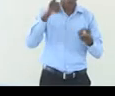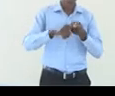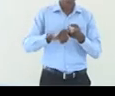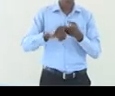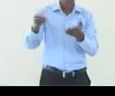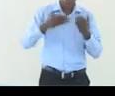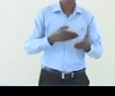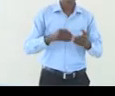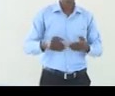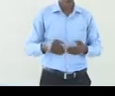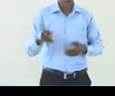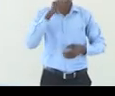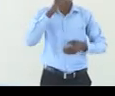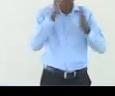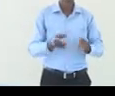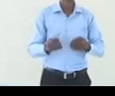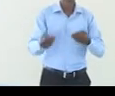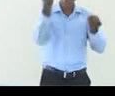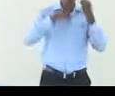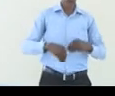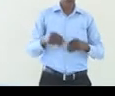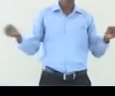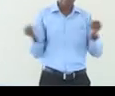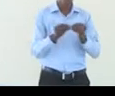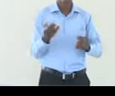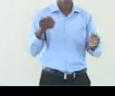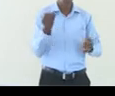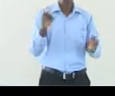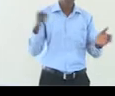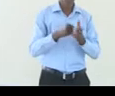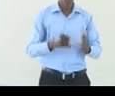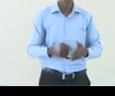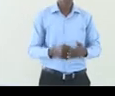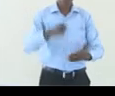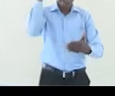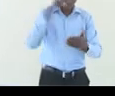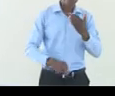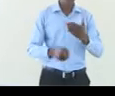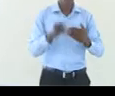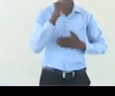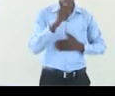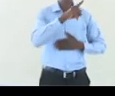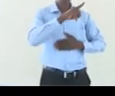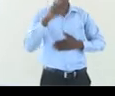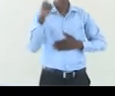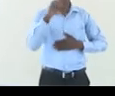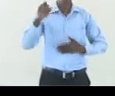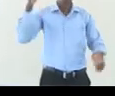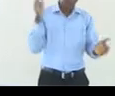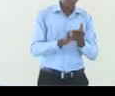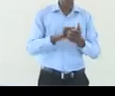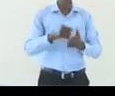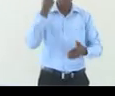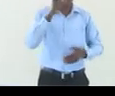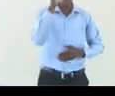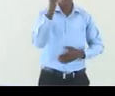highest consumers of champagne. And some of those champagnes cost hundreds of thousands for